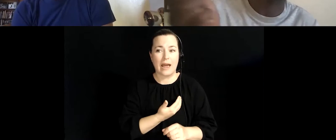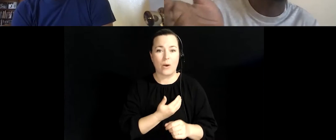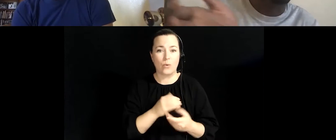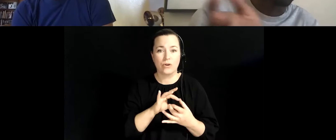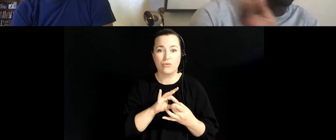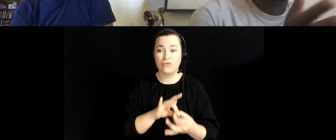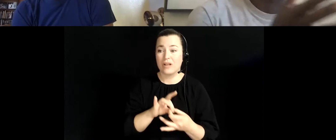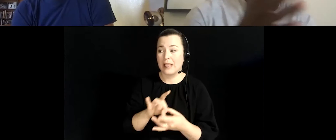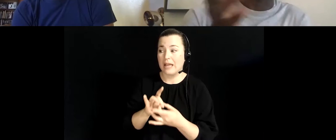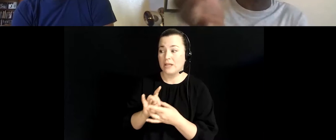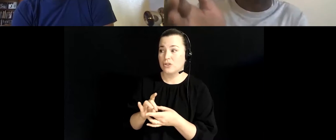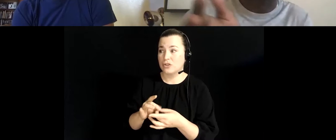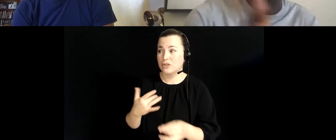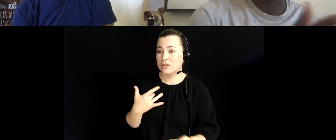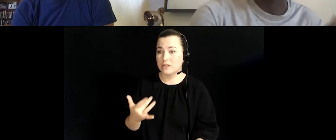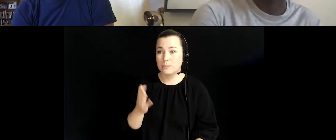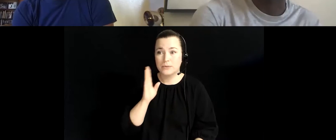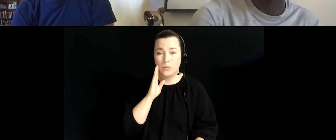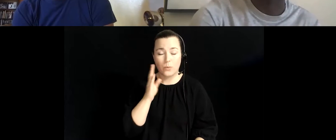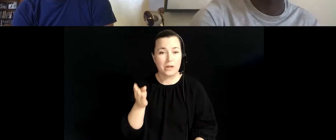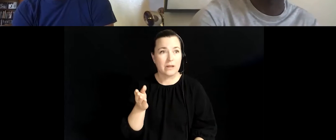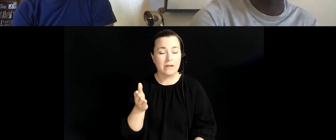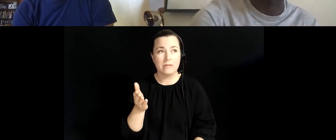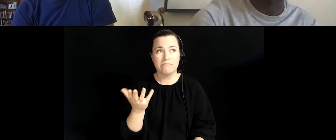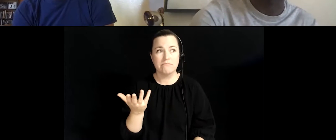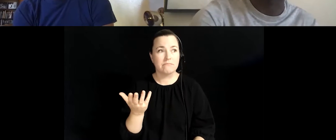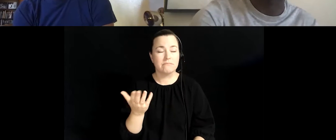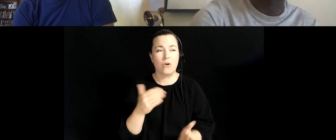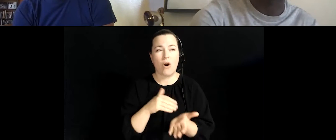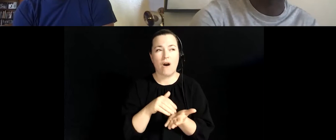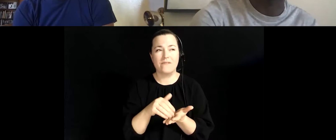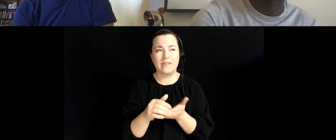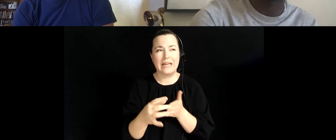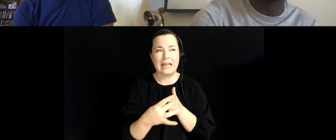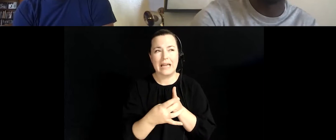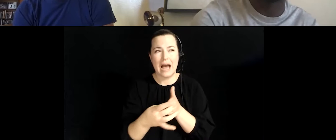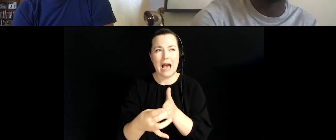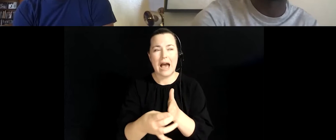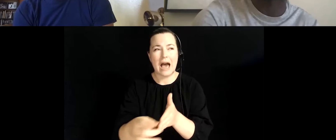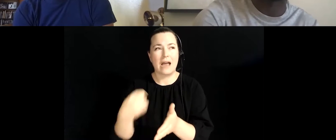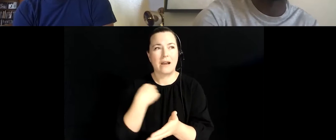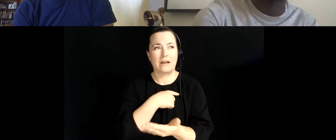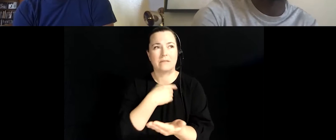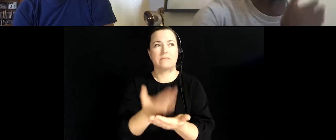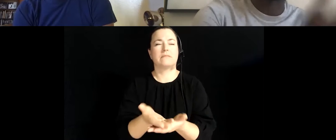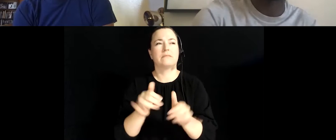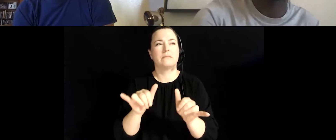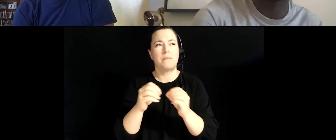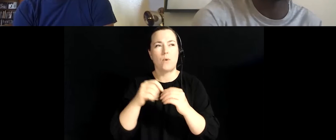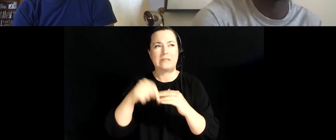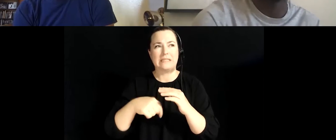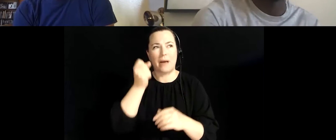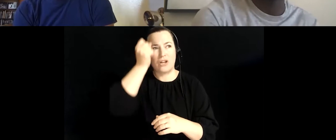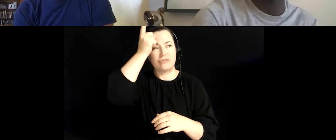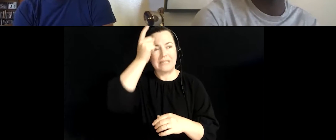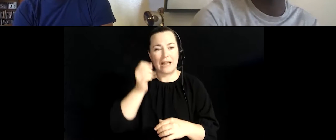will kind of guide us to understandings of ourselves, right? Maybe not